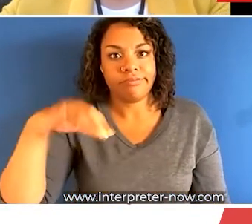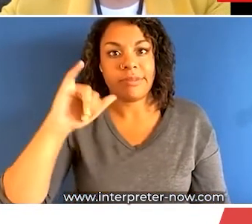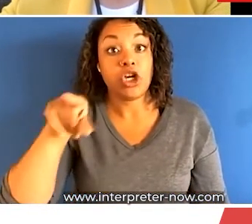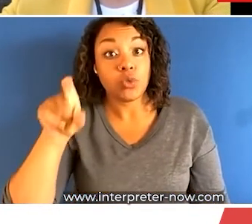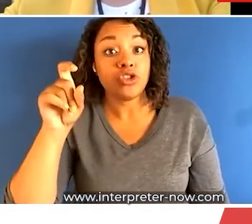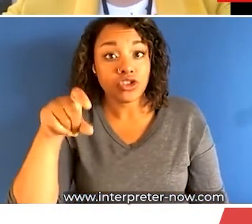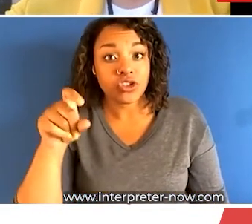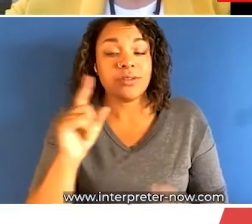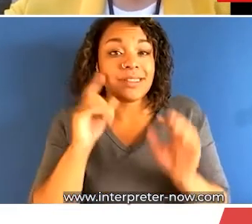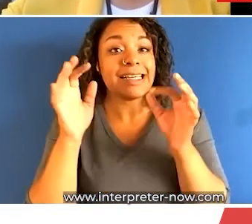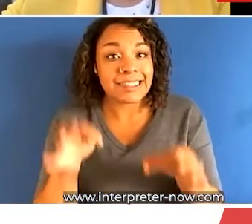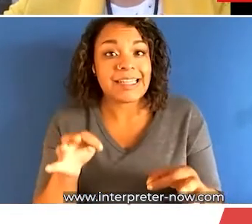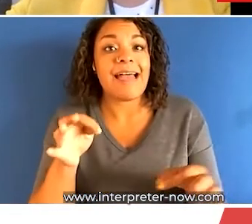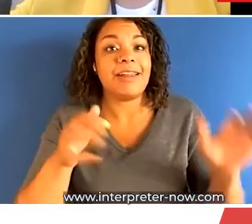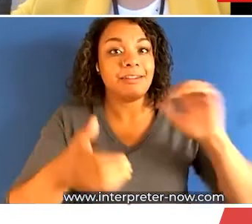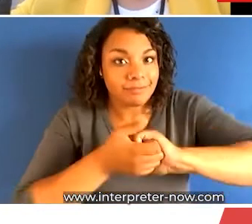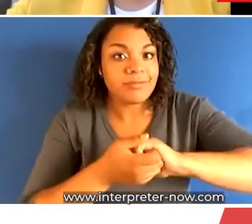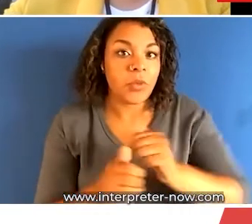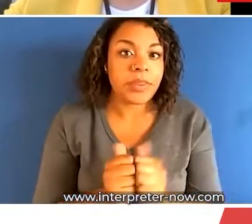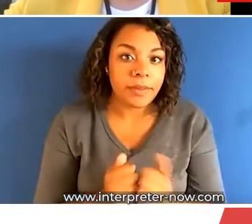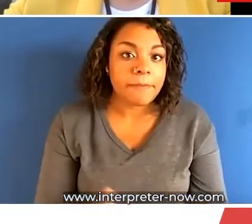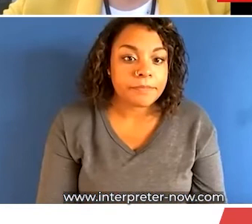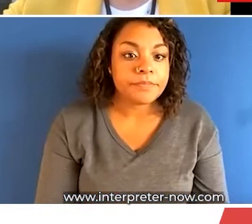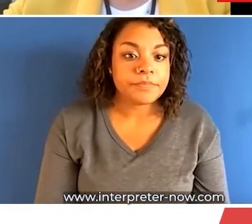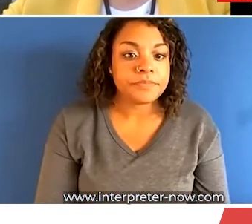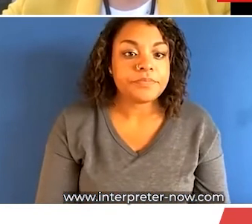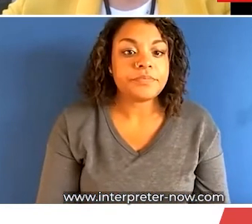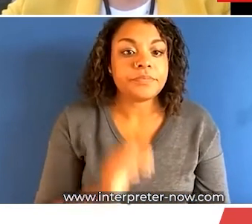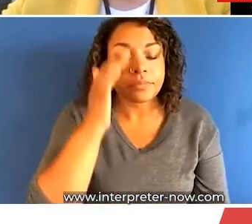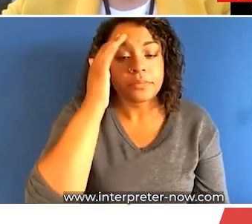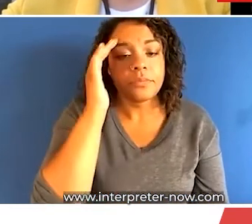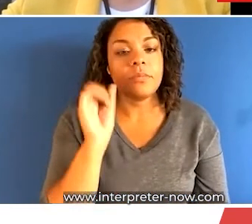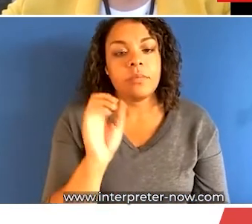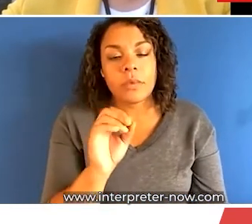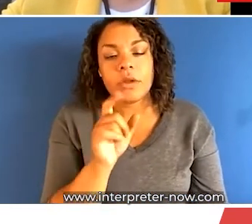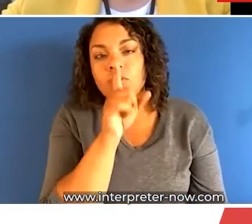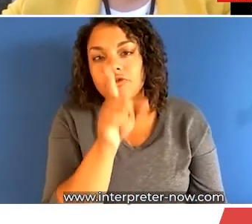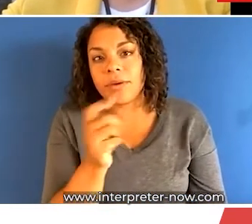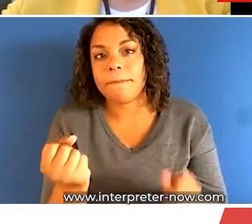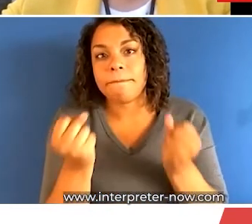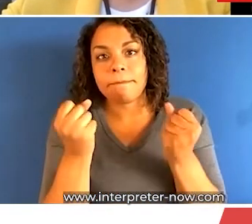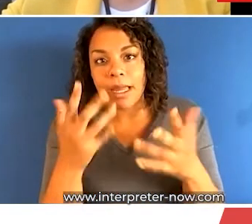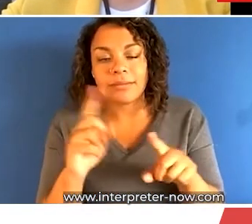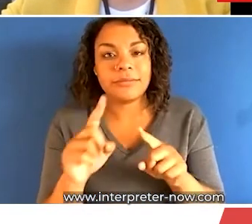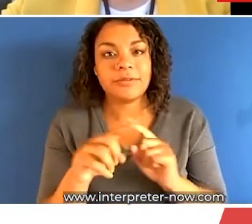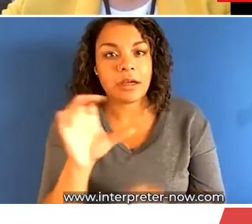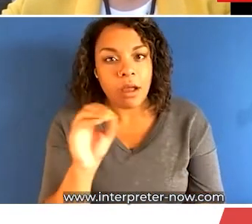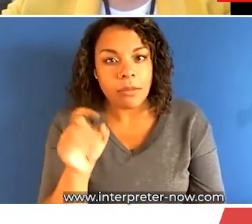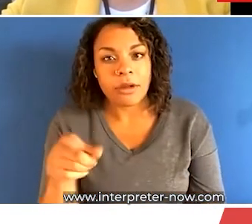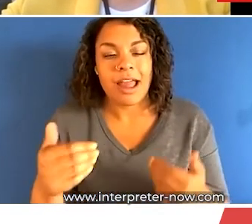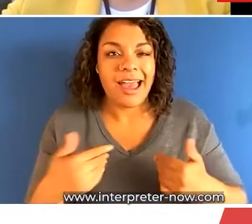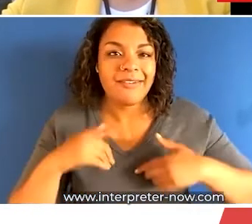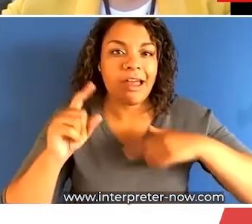definitely getting in contact with. So I'm sure that many companies, they have all